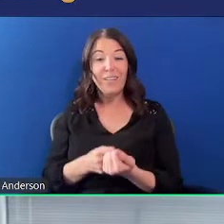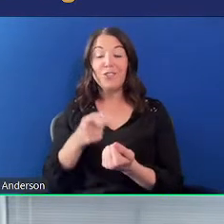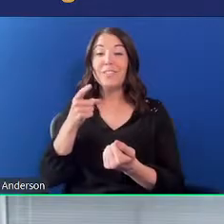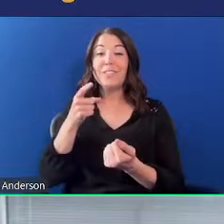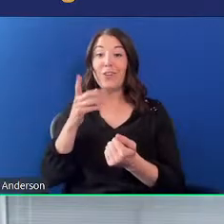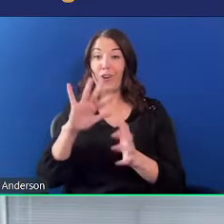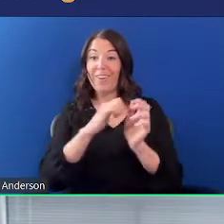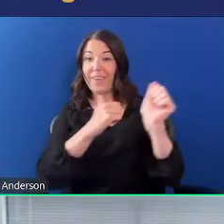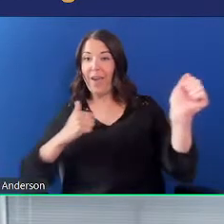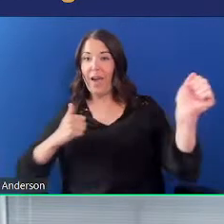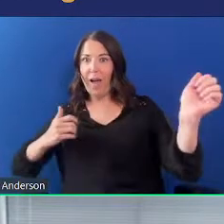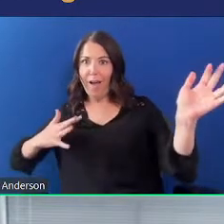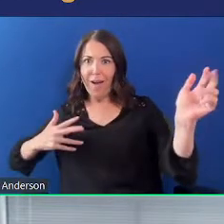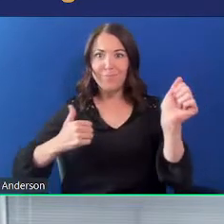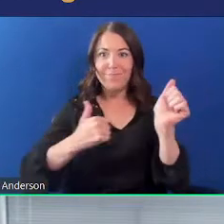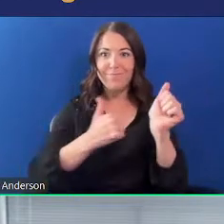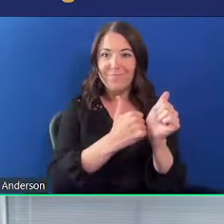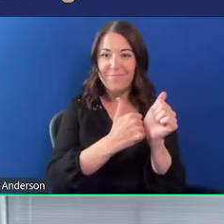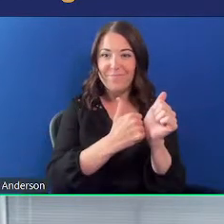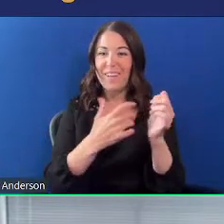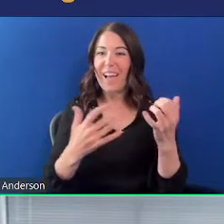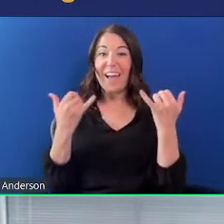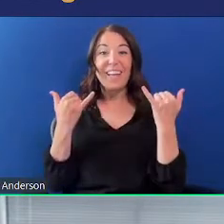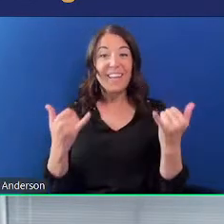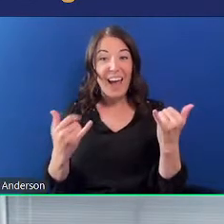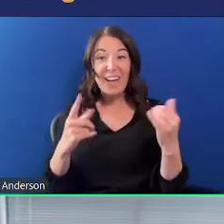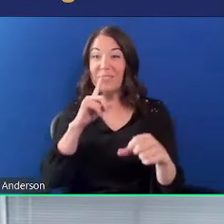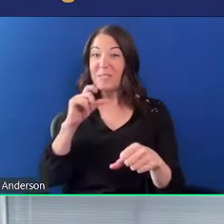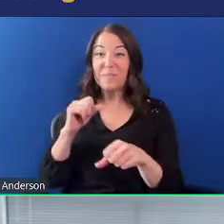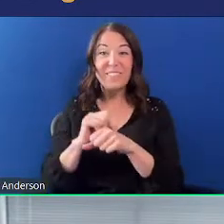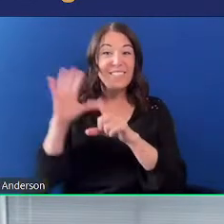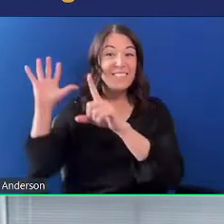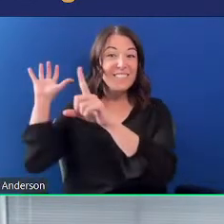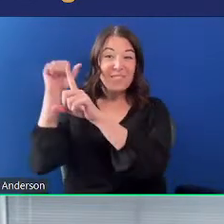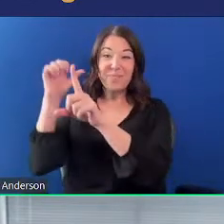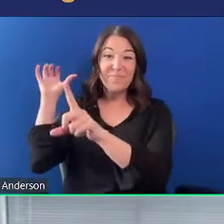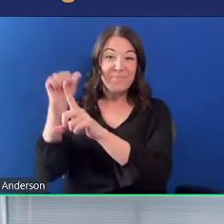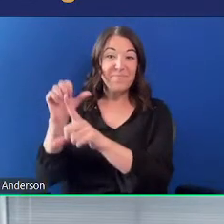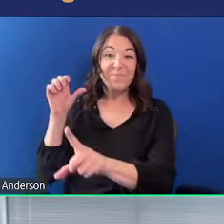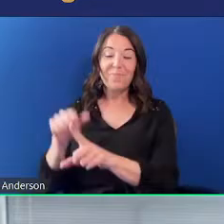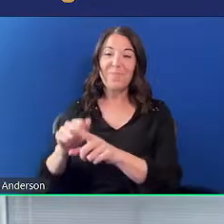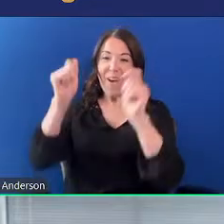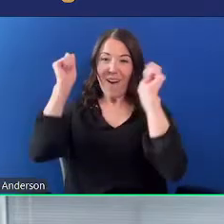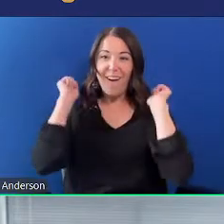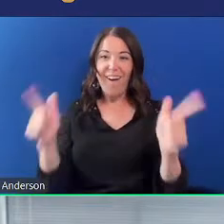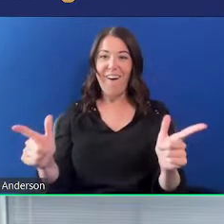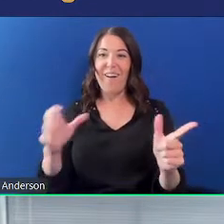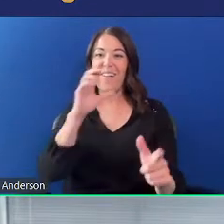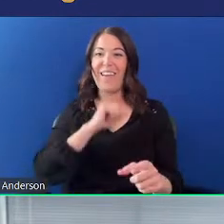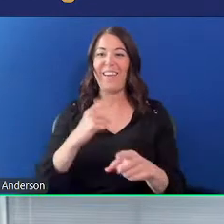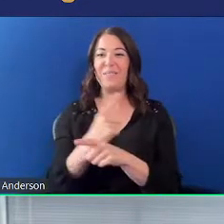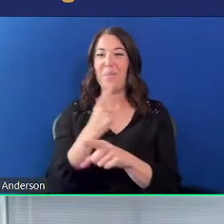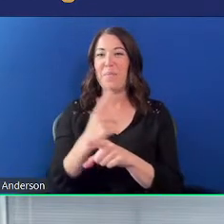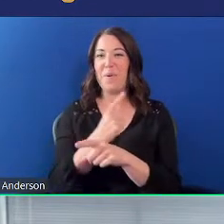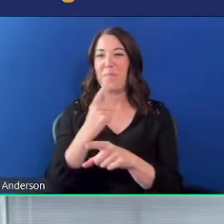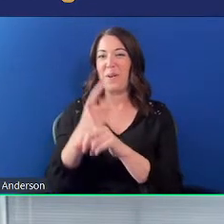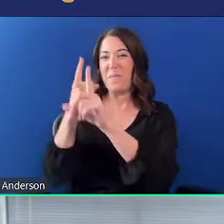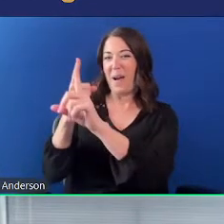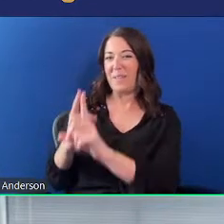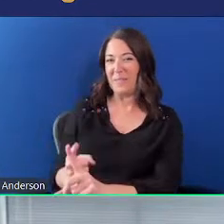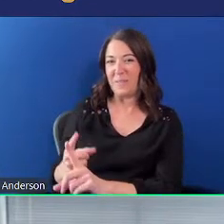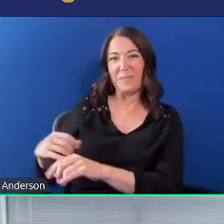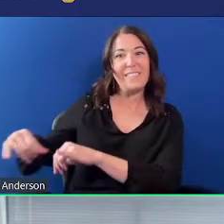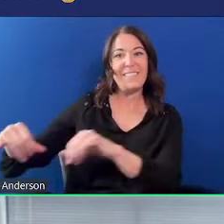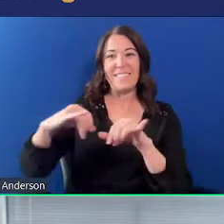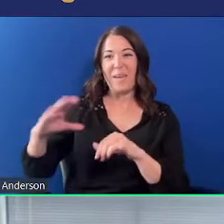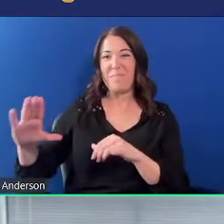developmental gaps and is now reaching all age-appropriate milestones alongside her peers. And so